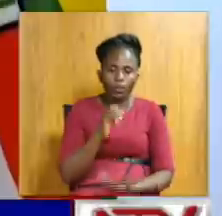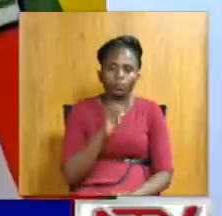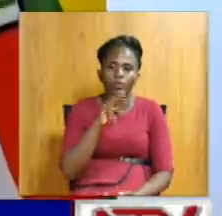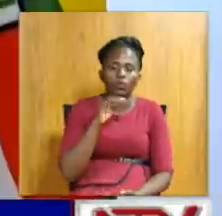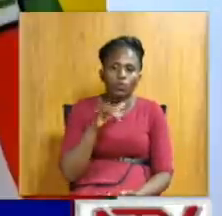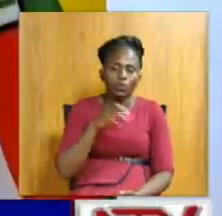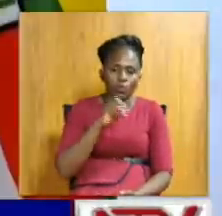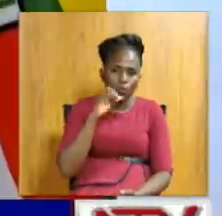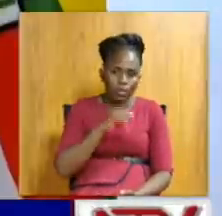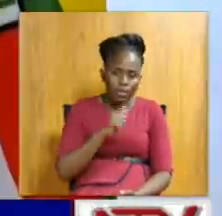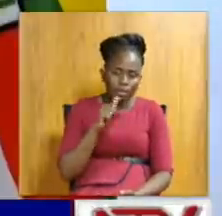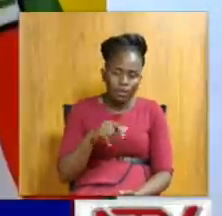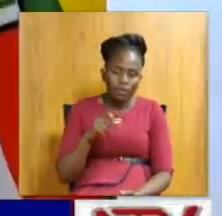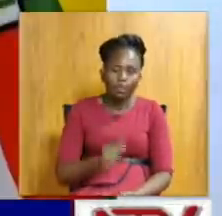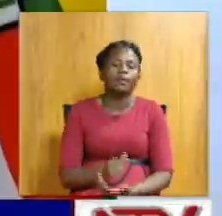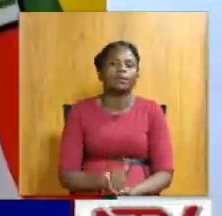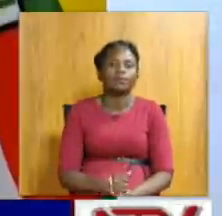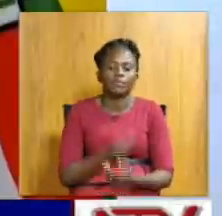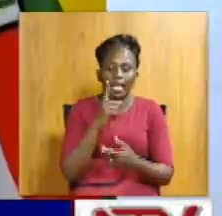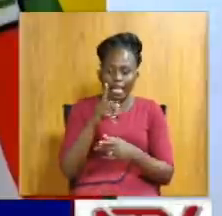The 18 myoga